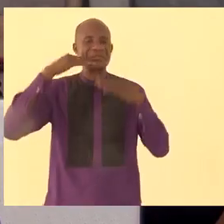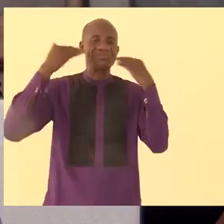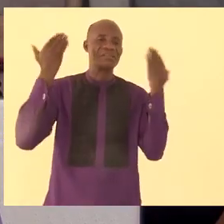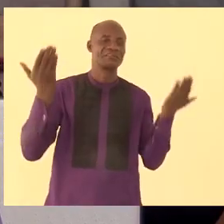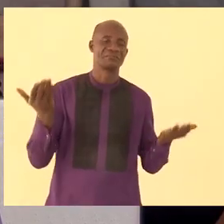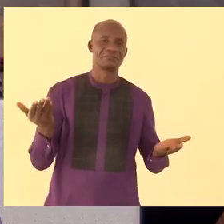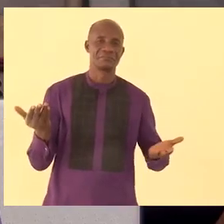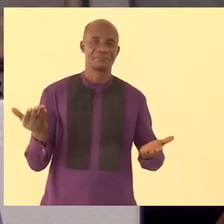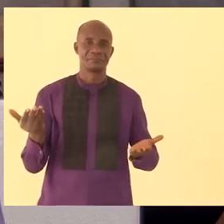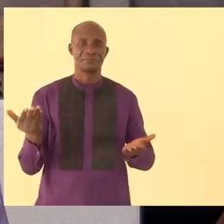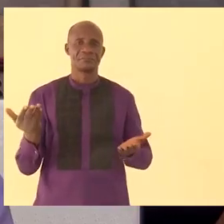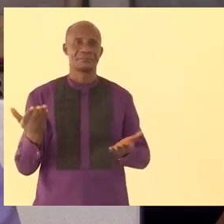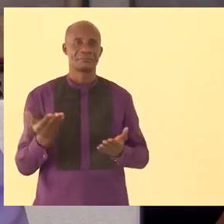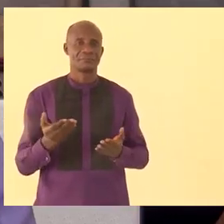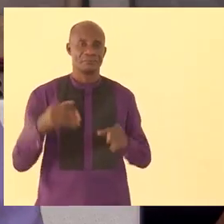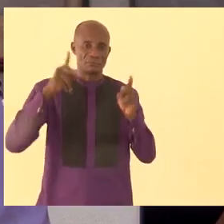world.